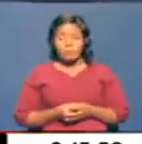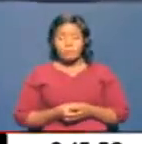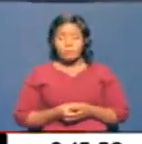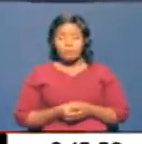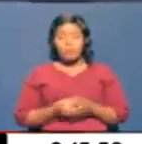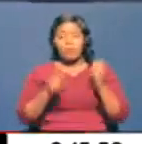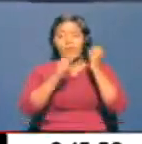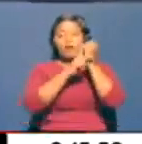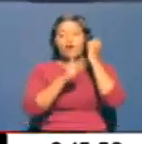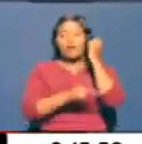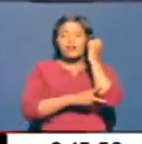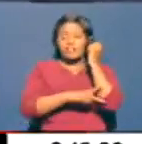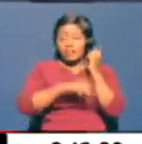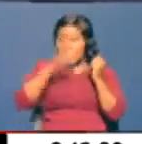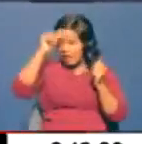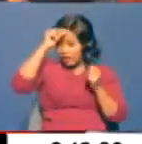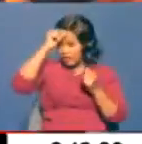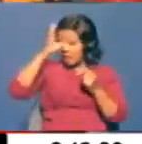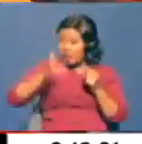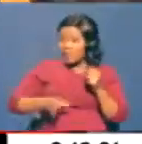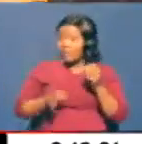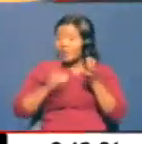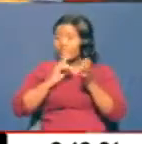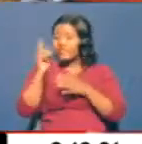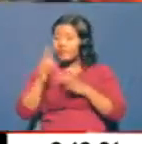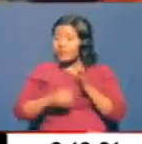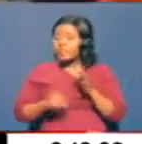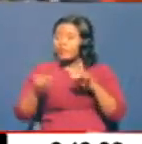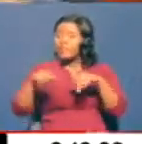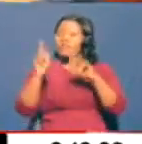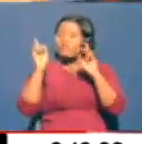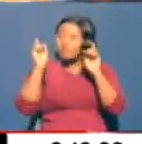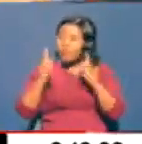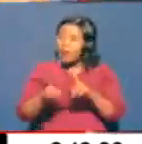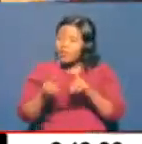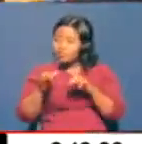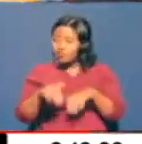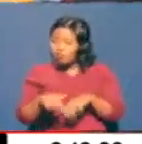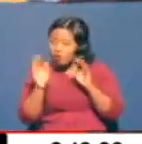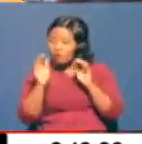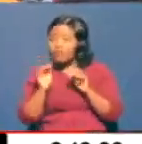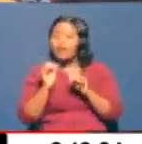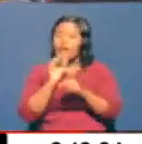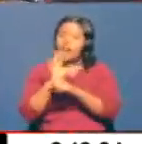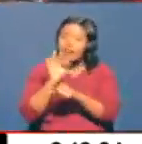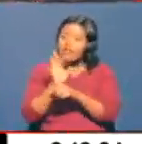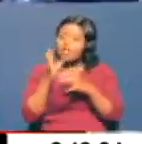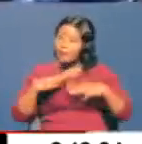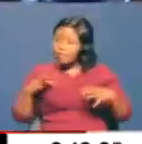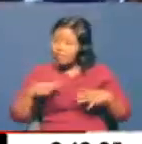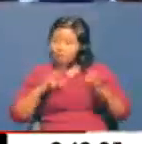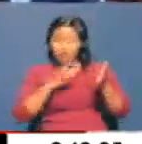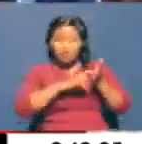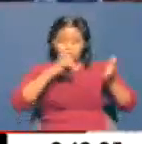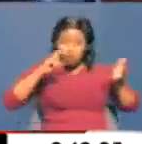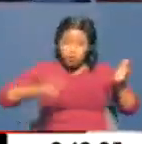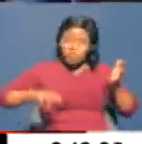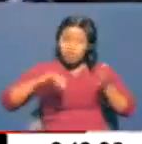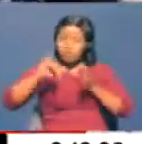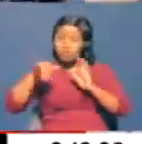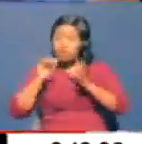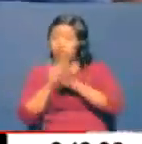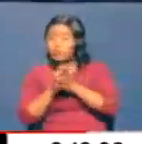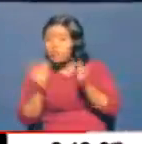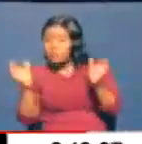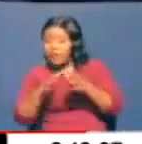Kirinyaga Governor Anne Waiguru now says she'll heed to the call of area residents to ditch the Jubilee Party and defend her seat on the